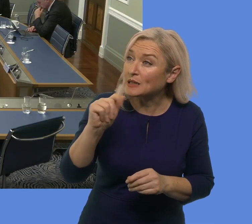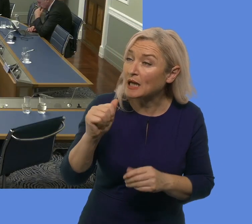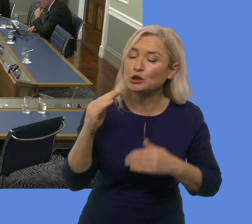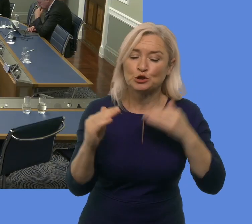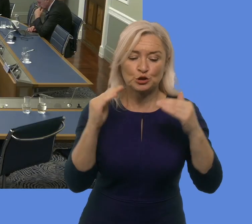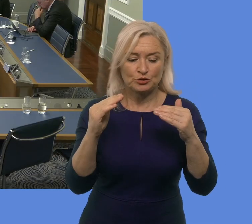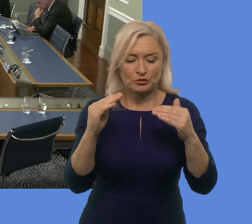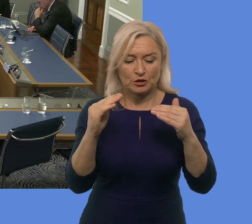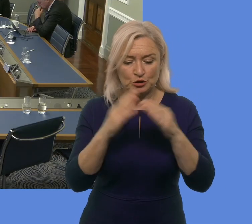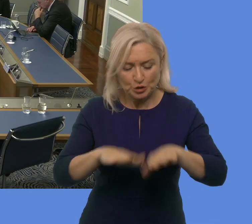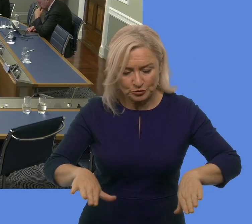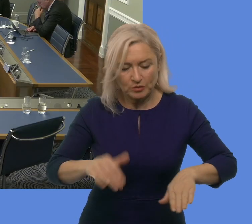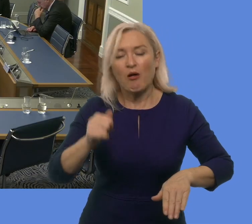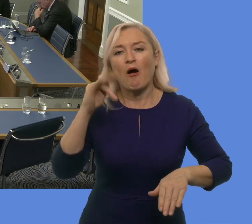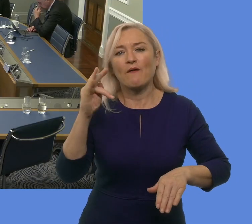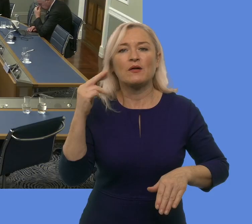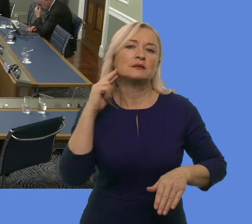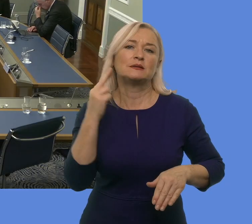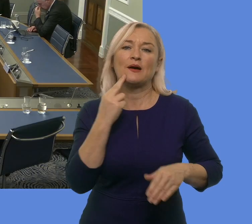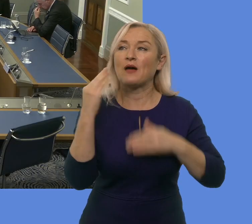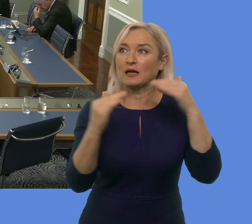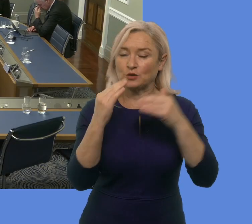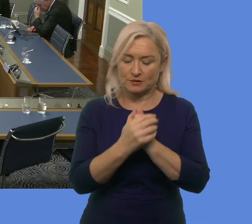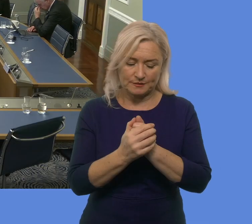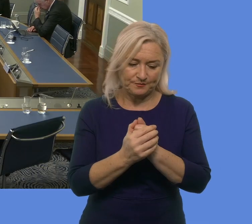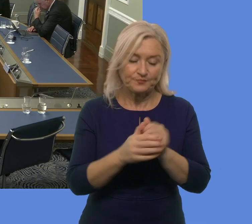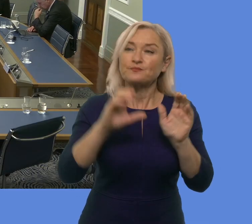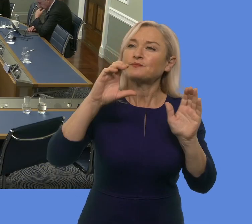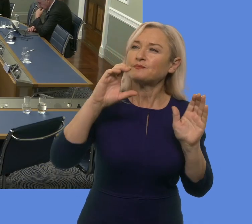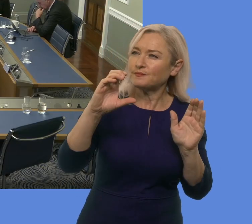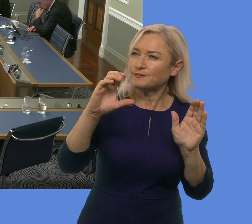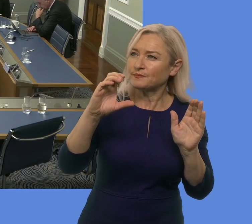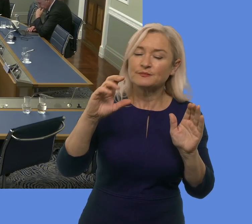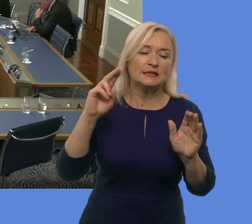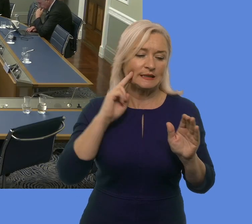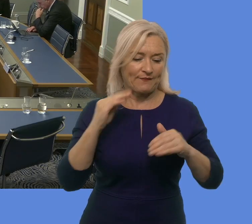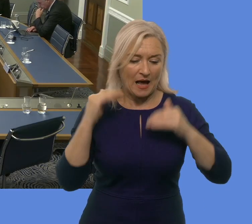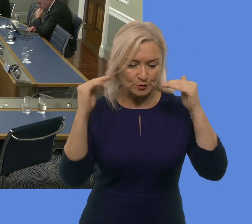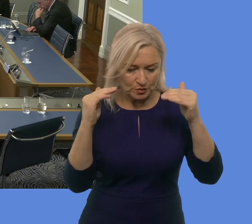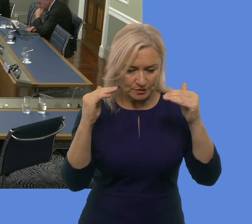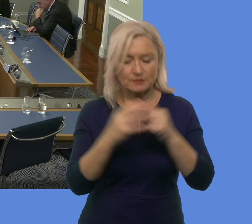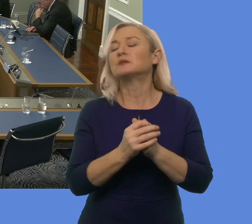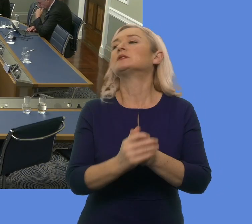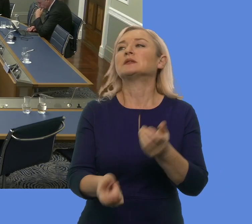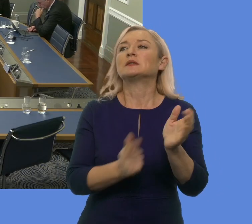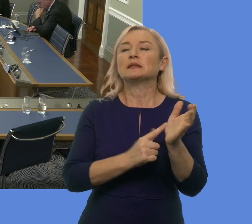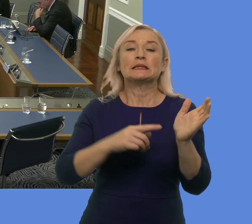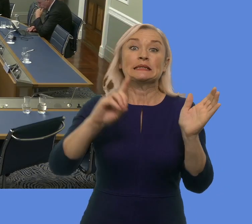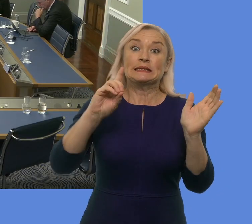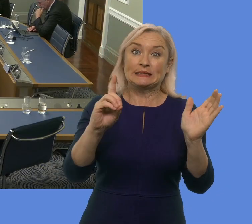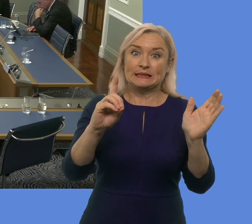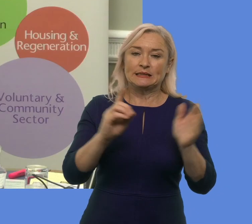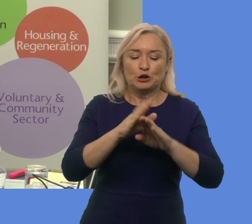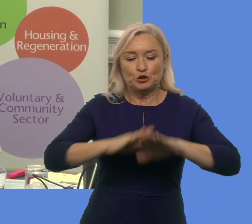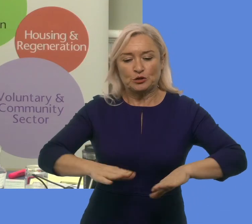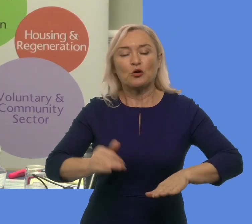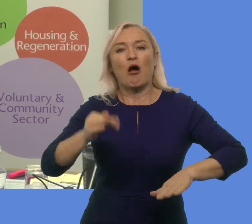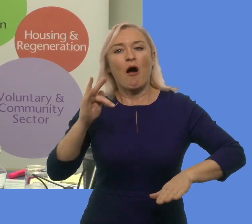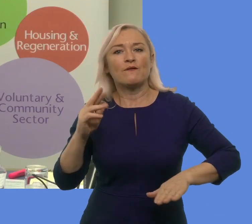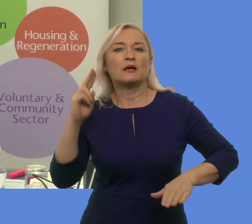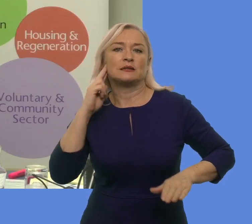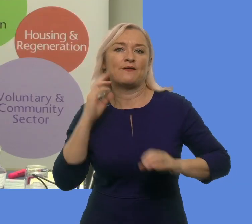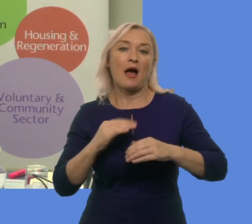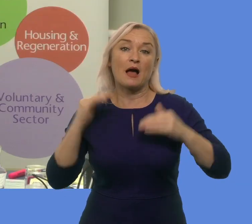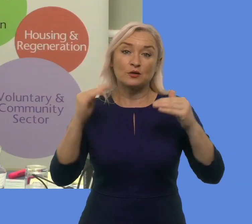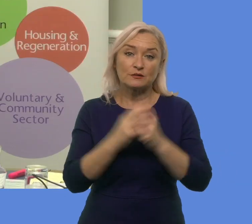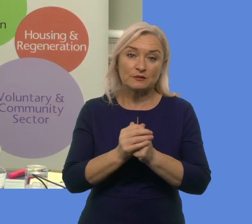D, yes, C and D, yeah. C for deaf adults and D for children of deaf adults. So are members content for us to ask the